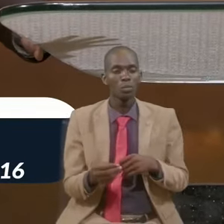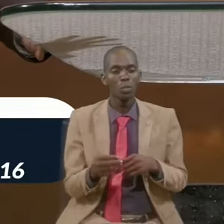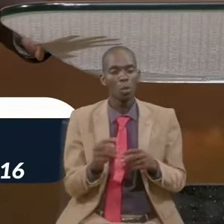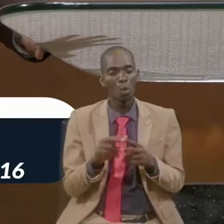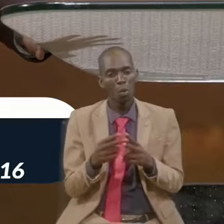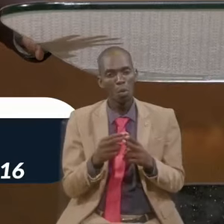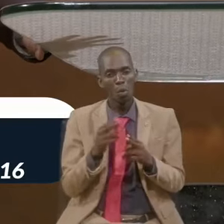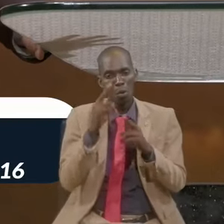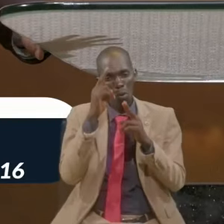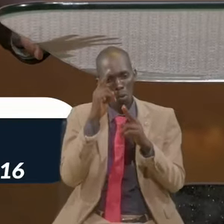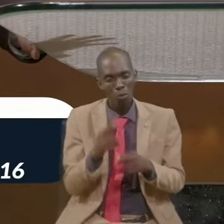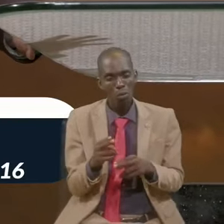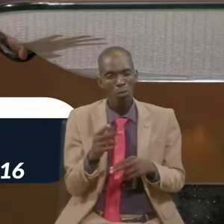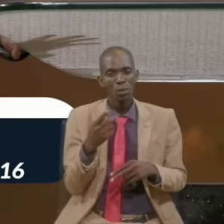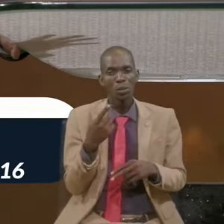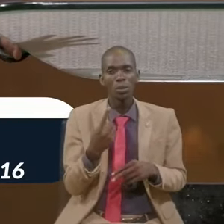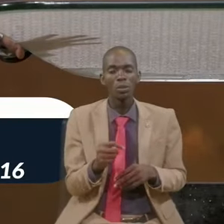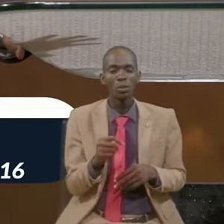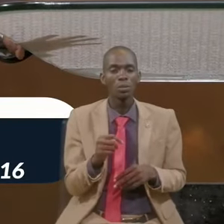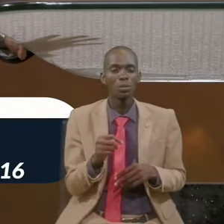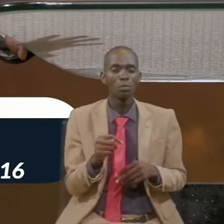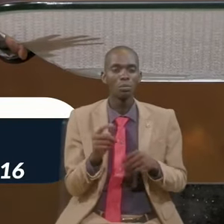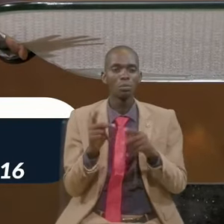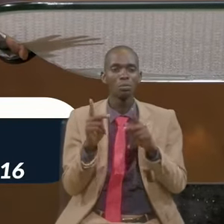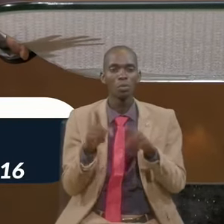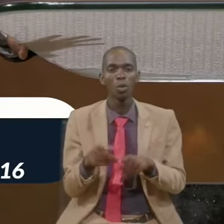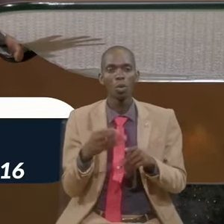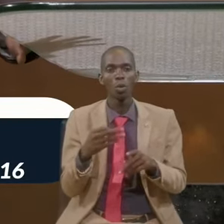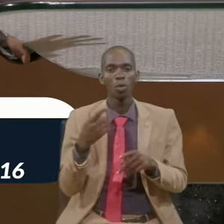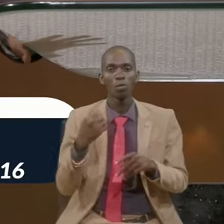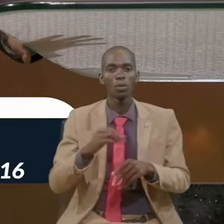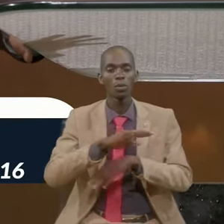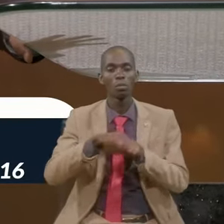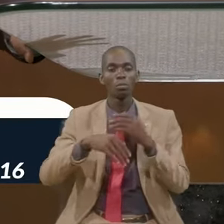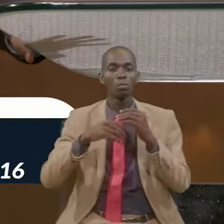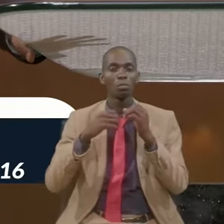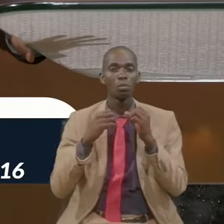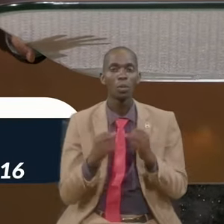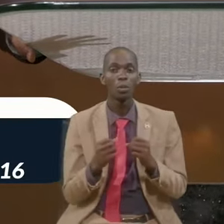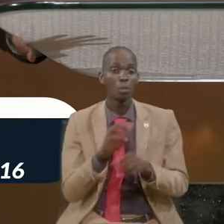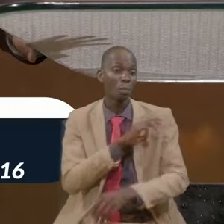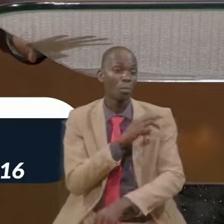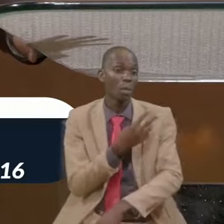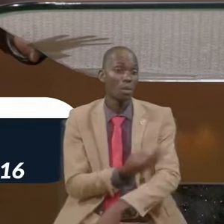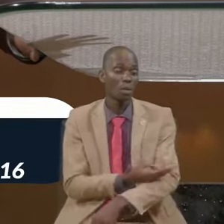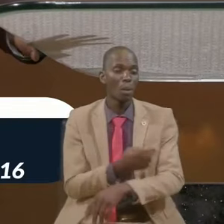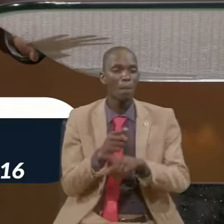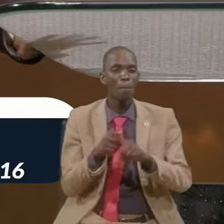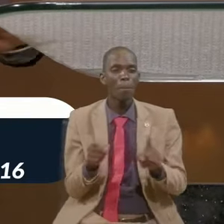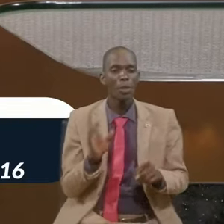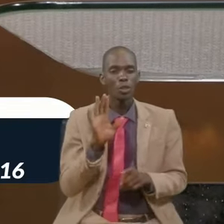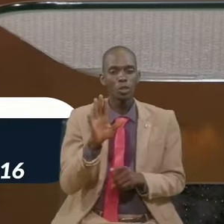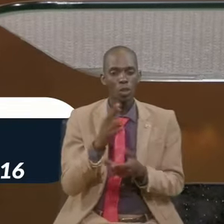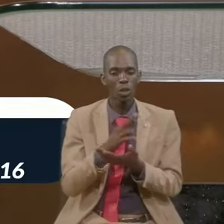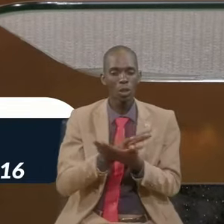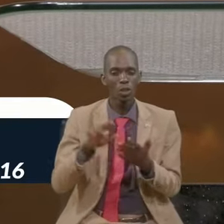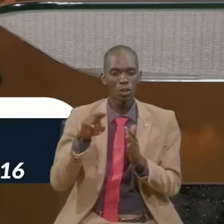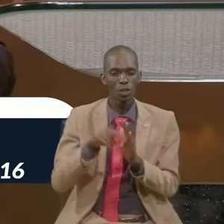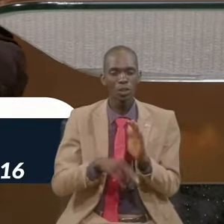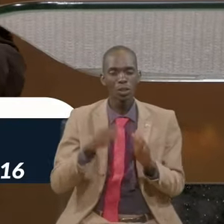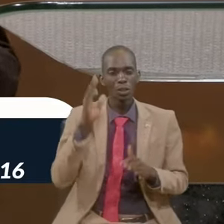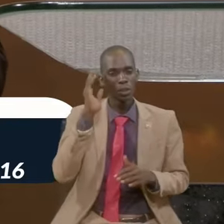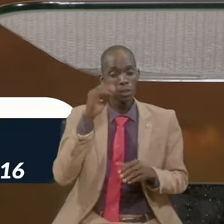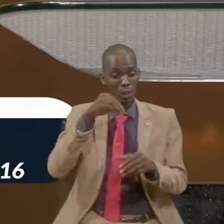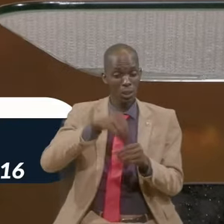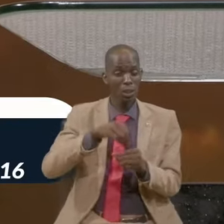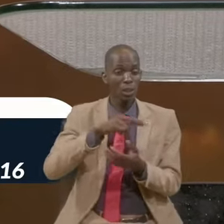the person of the mighty, but in righteousness shalt thou